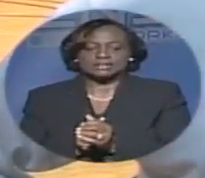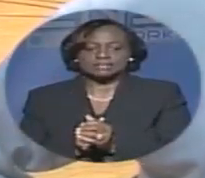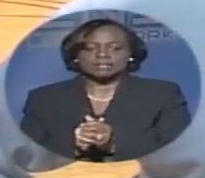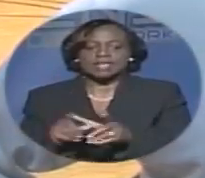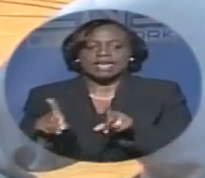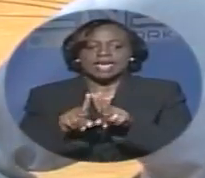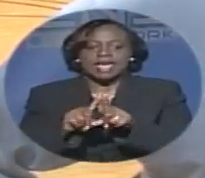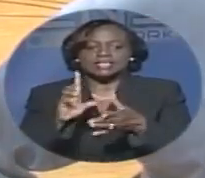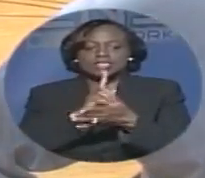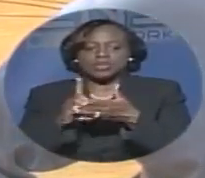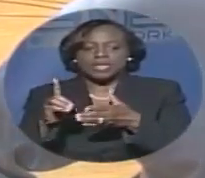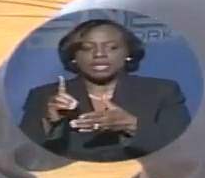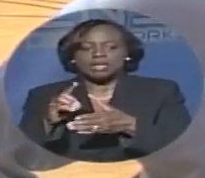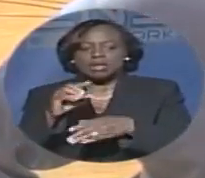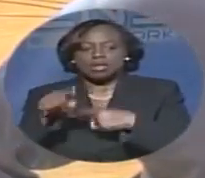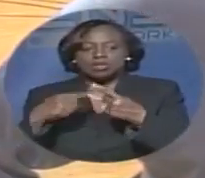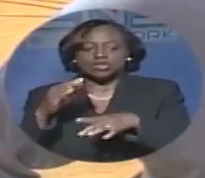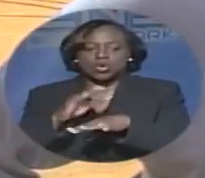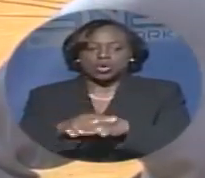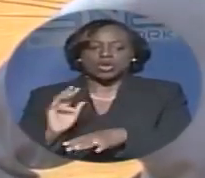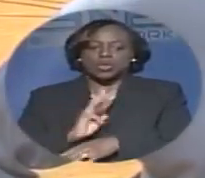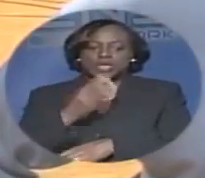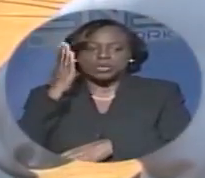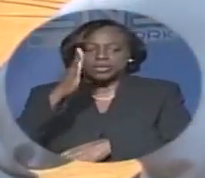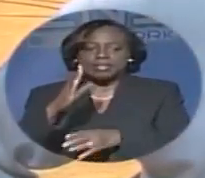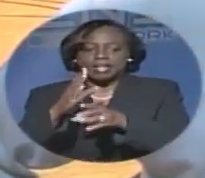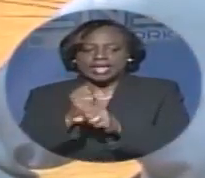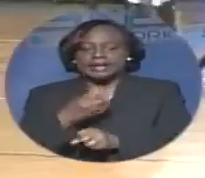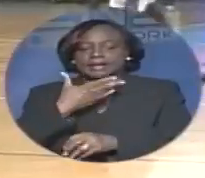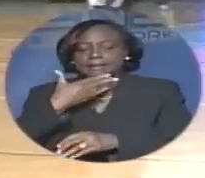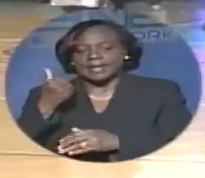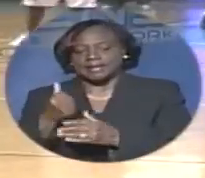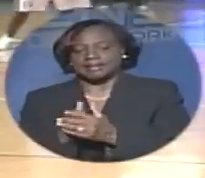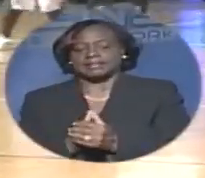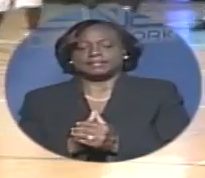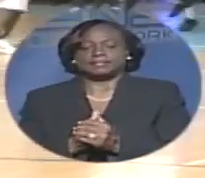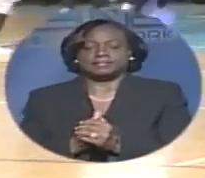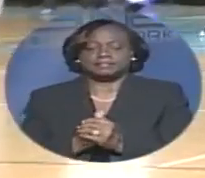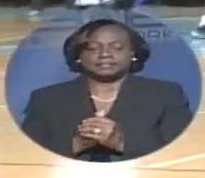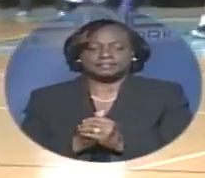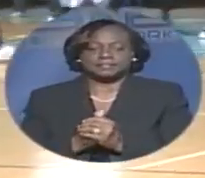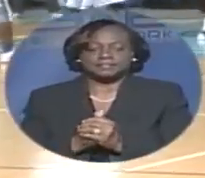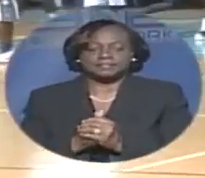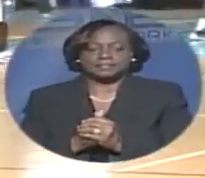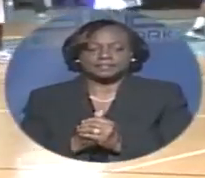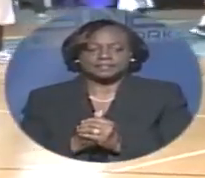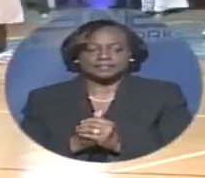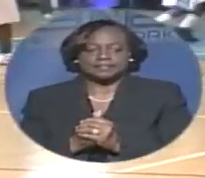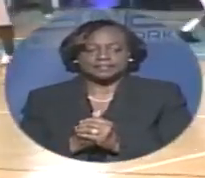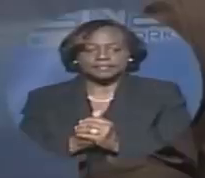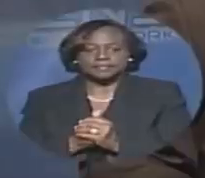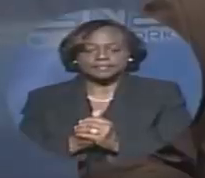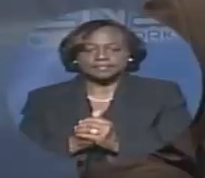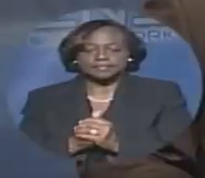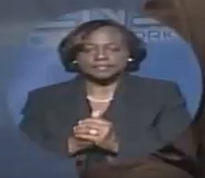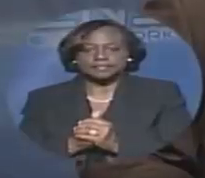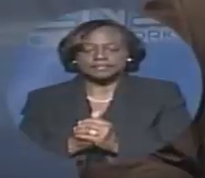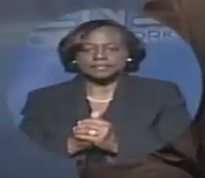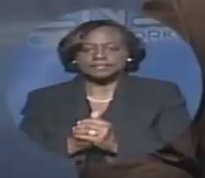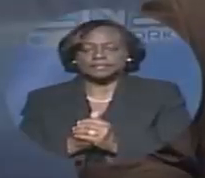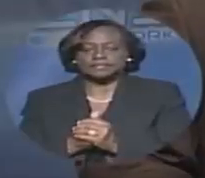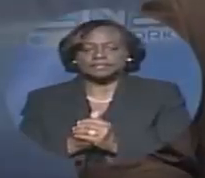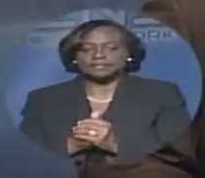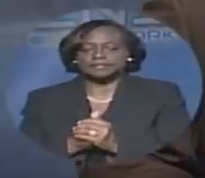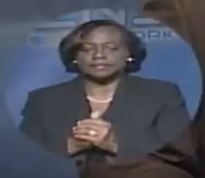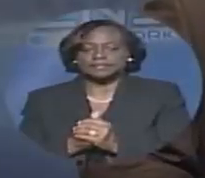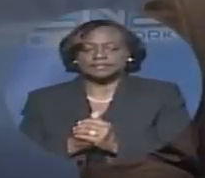on, we're going to get better, hopefully, and we can continue making good shots and making good decisions. For ZNS Total Sports, I'm Nico Scavella. All right, thanks a